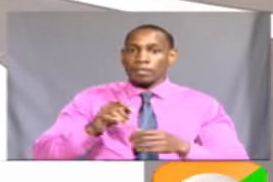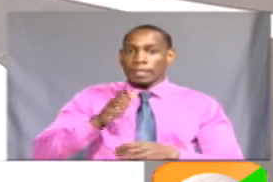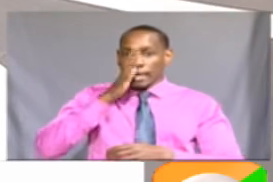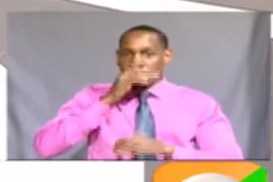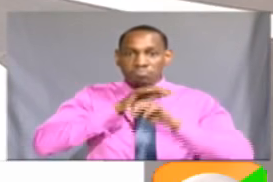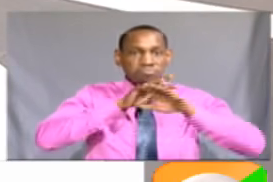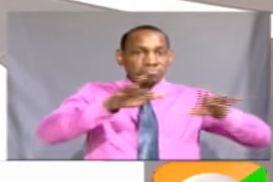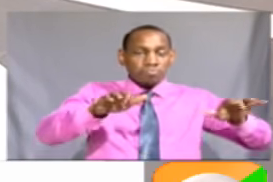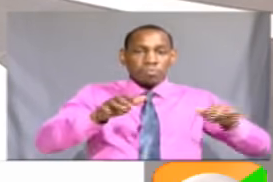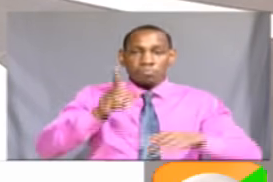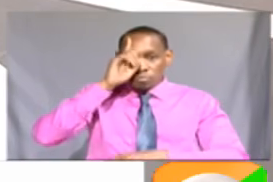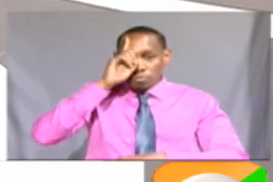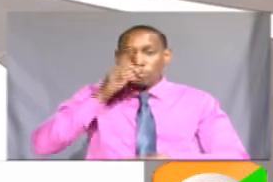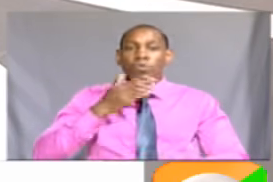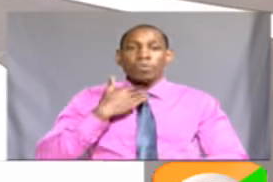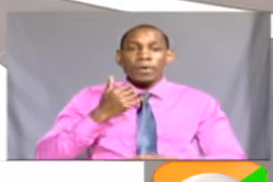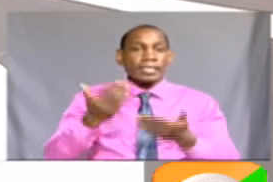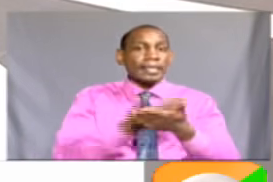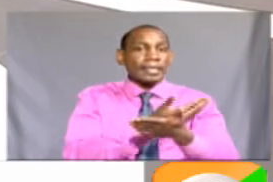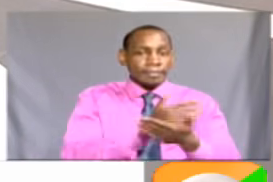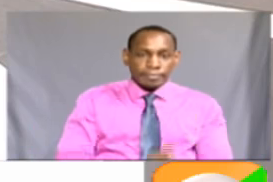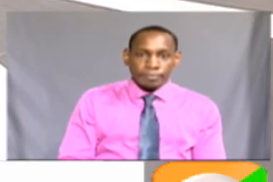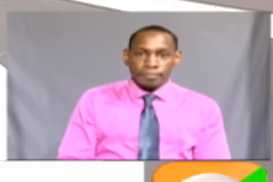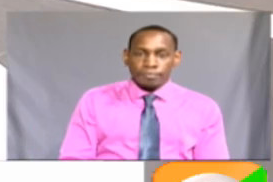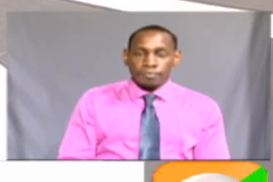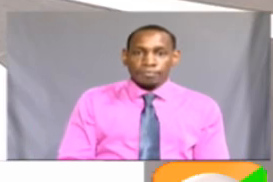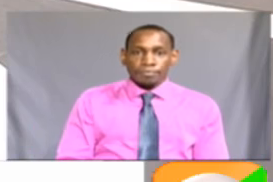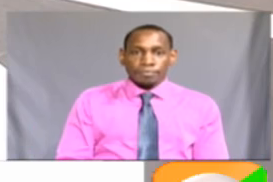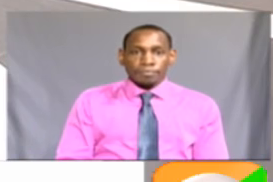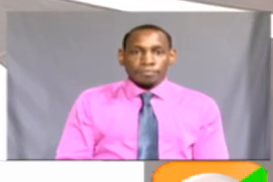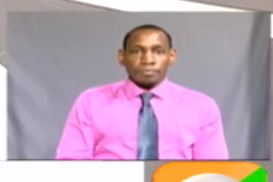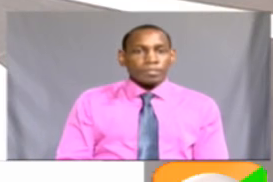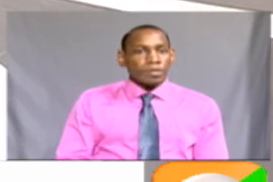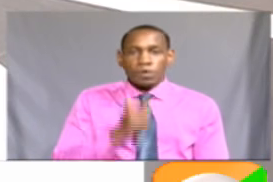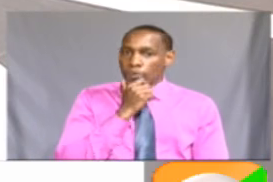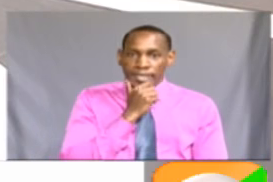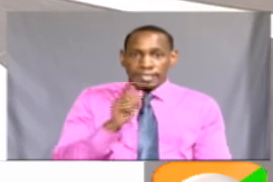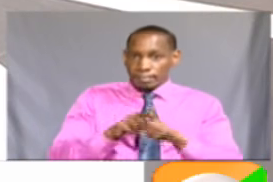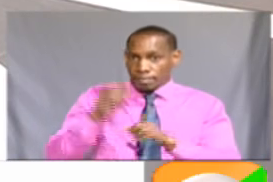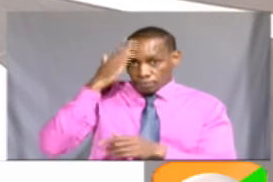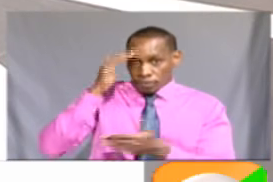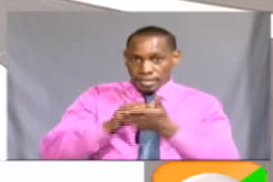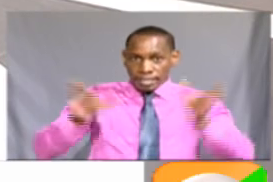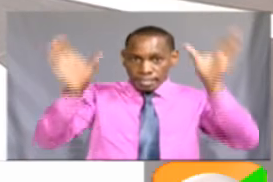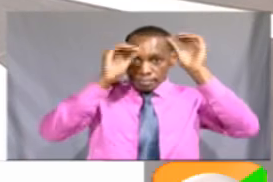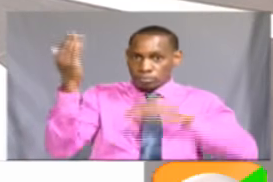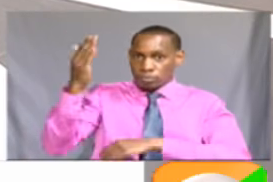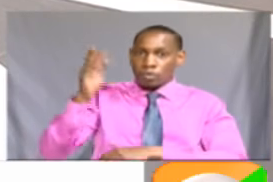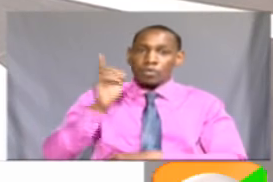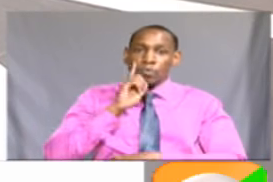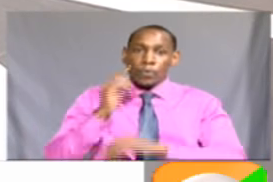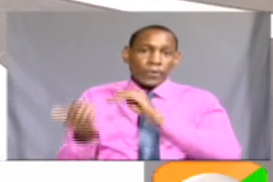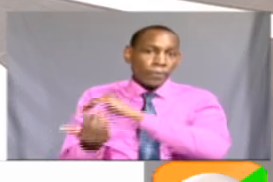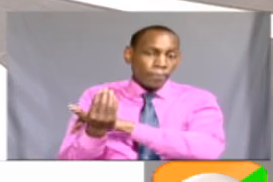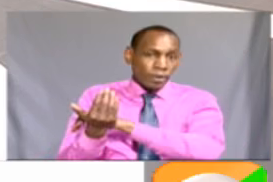lies, innuendo, and propaganda want to erode. I just wonder, because we understand the president will be addressing the nation tomorrow